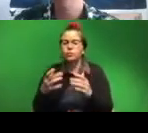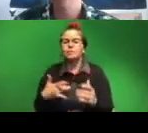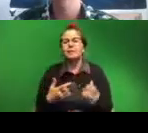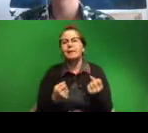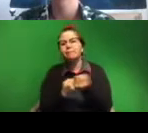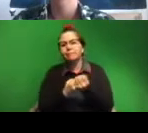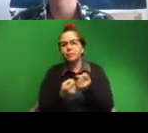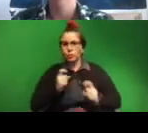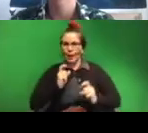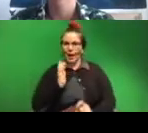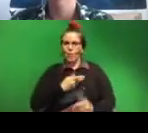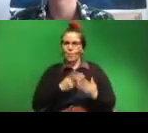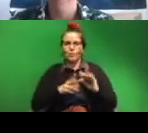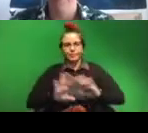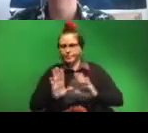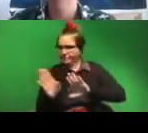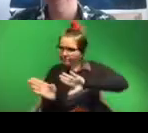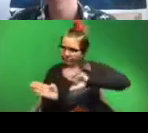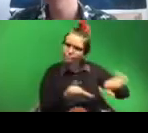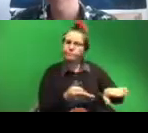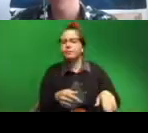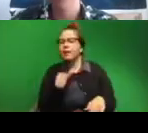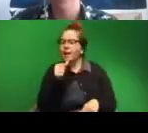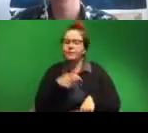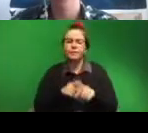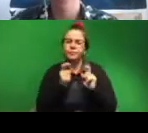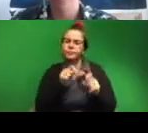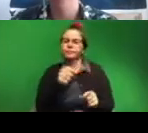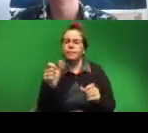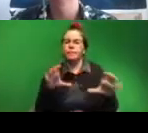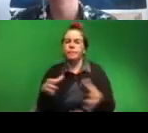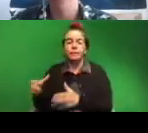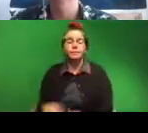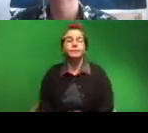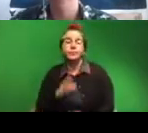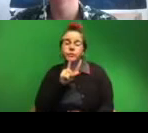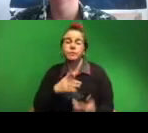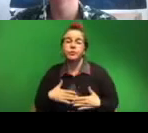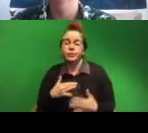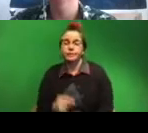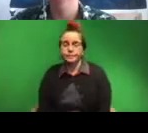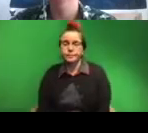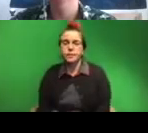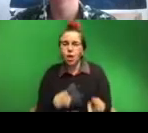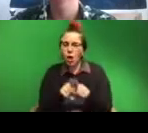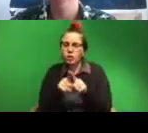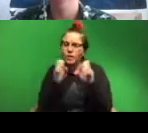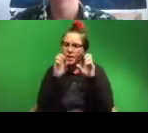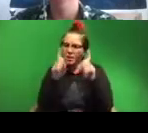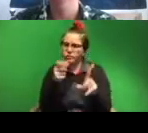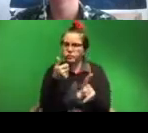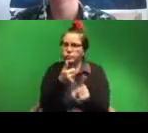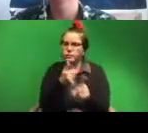to donate to us, but right now, not the time. Donate to somebody else. We'd really appreciate that. And also educate yourself. There's a lot